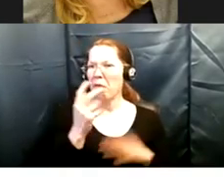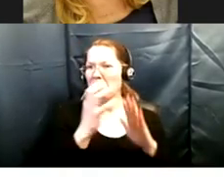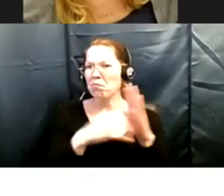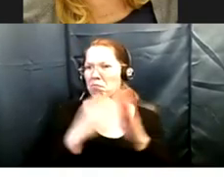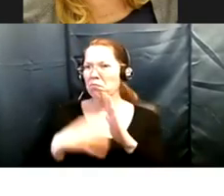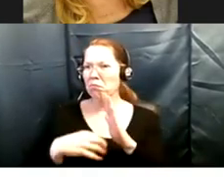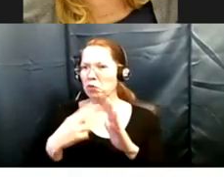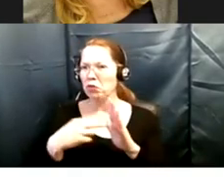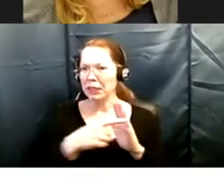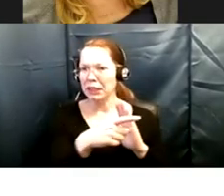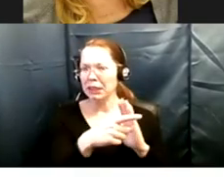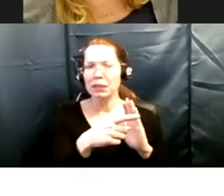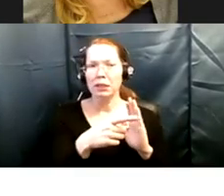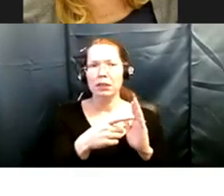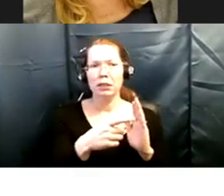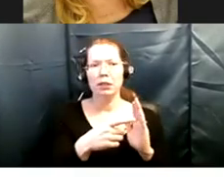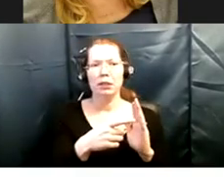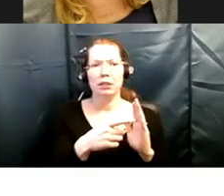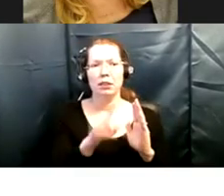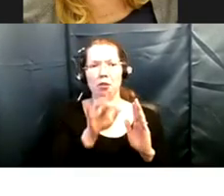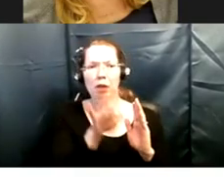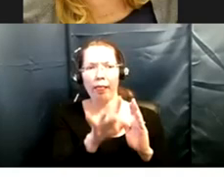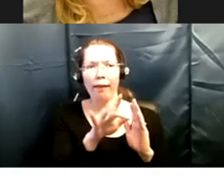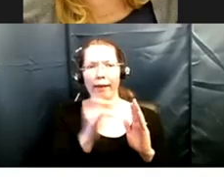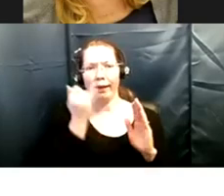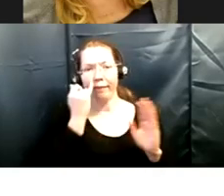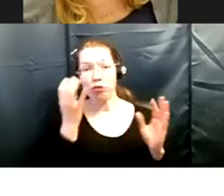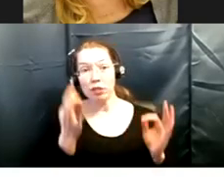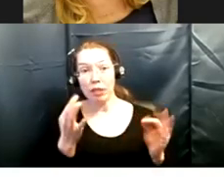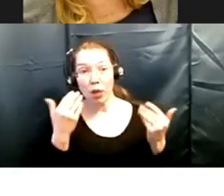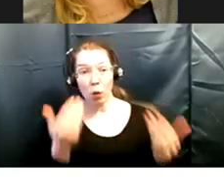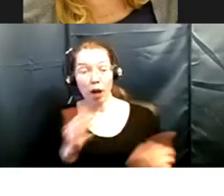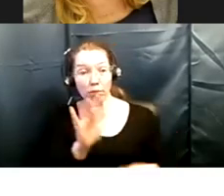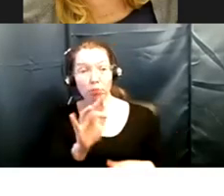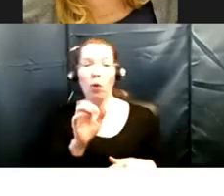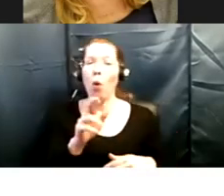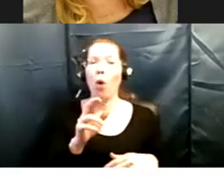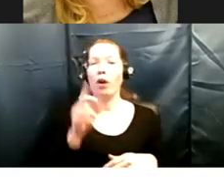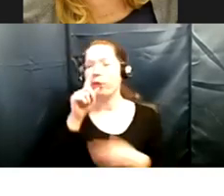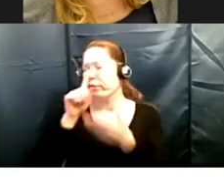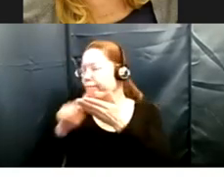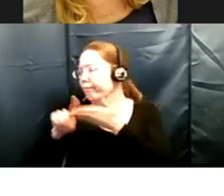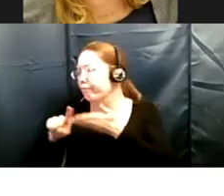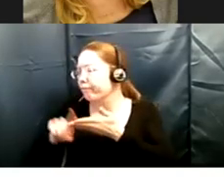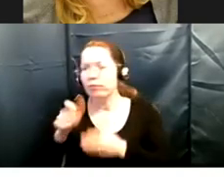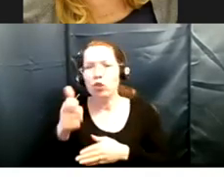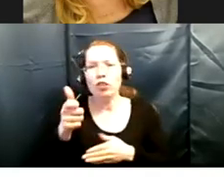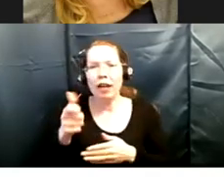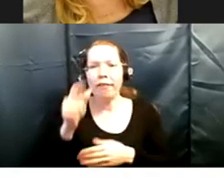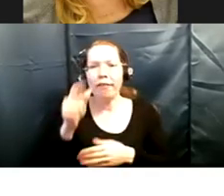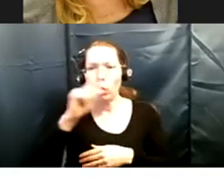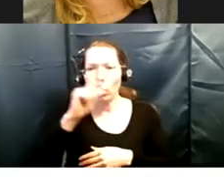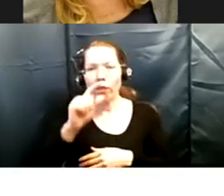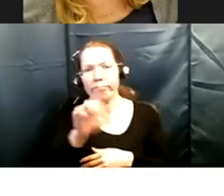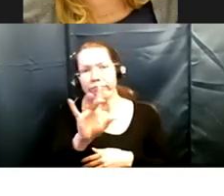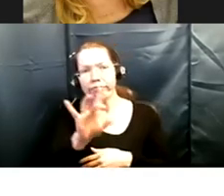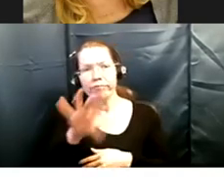link in the presentation if you decide to, or even just look this up on Google.